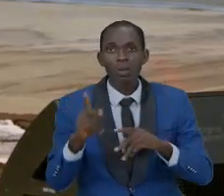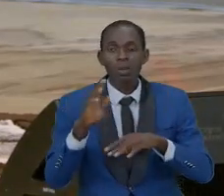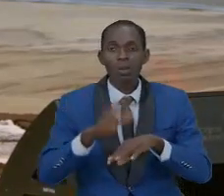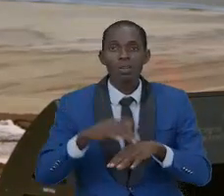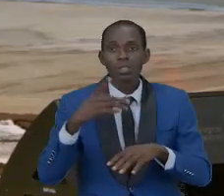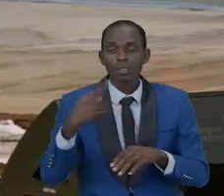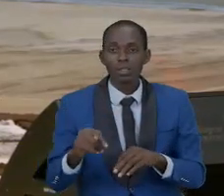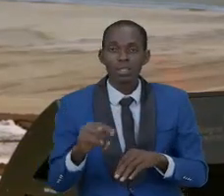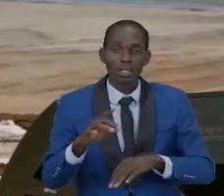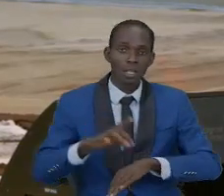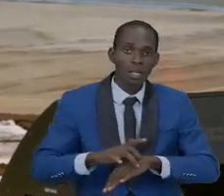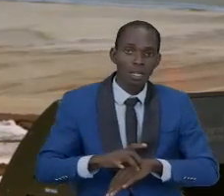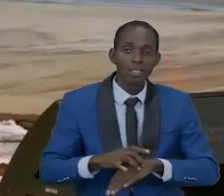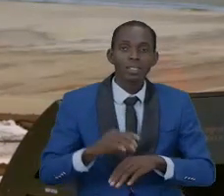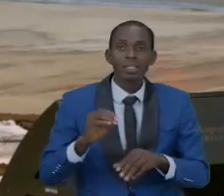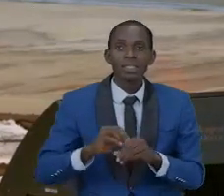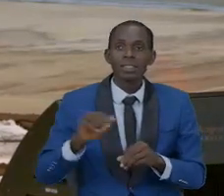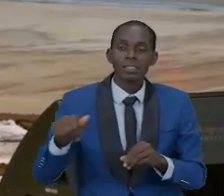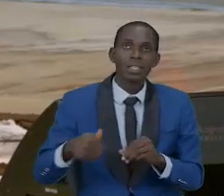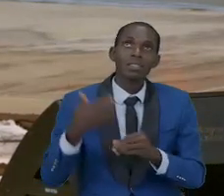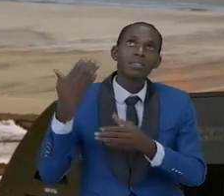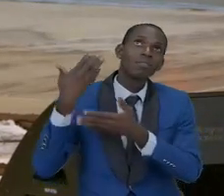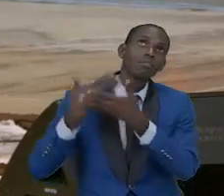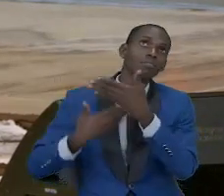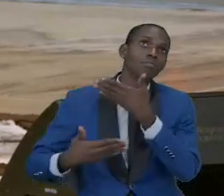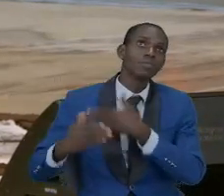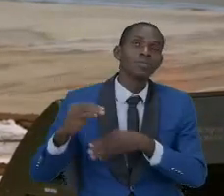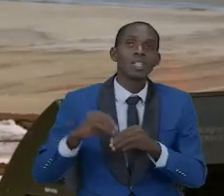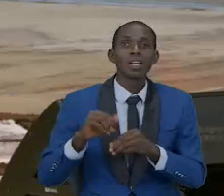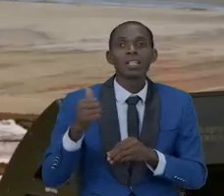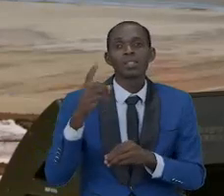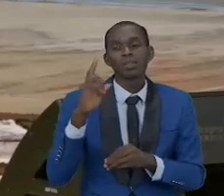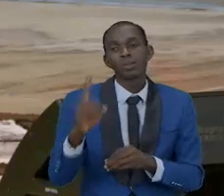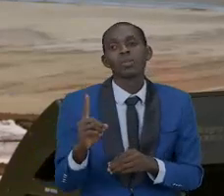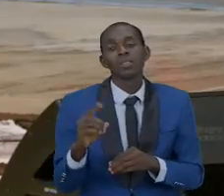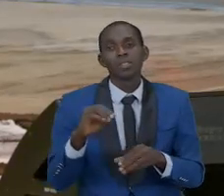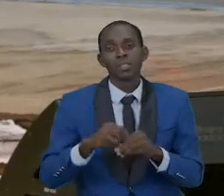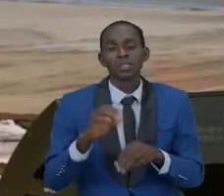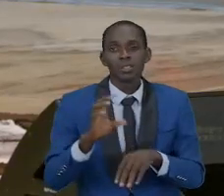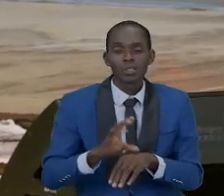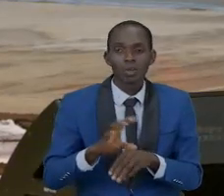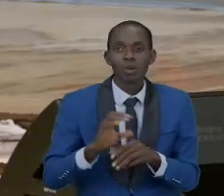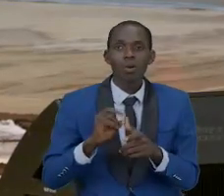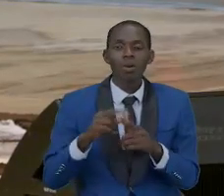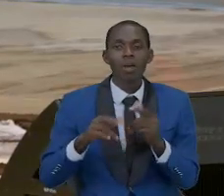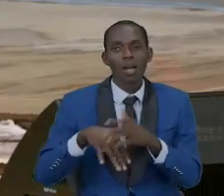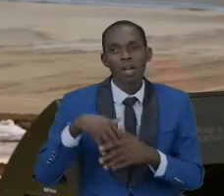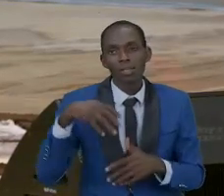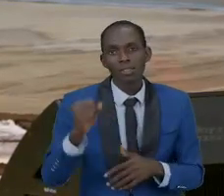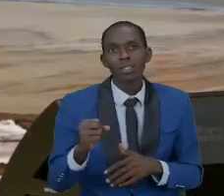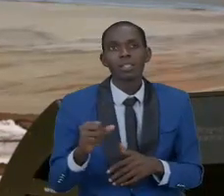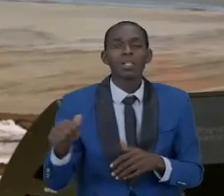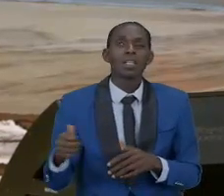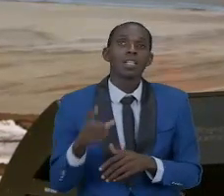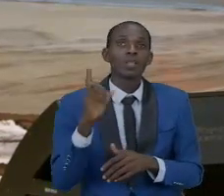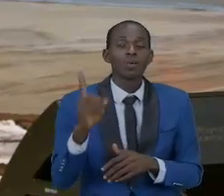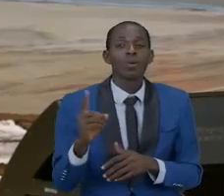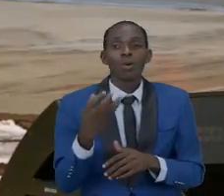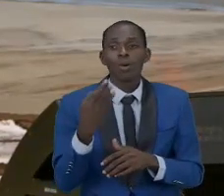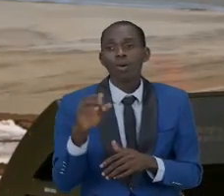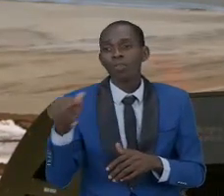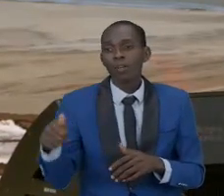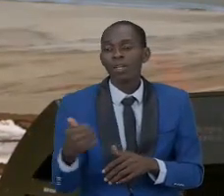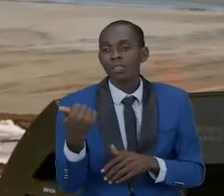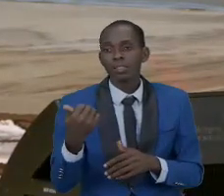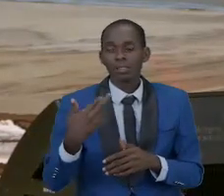of the Earth in any generation anyone in church or outside the church anyone of any